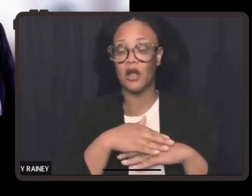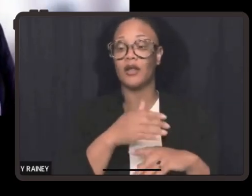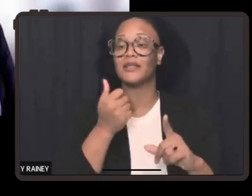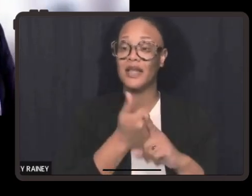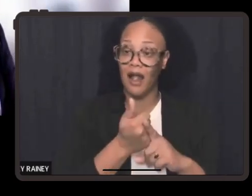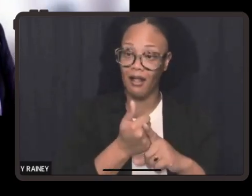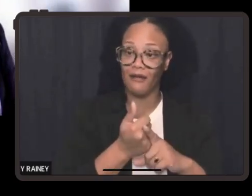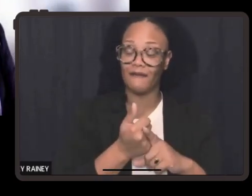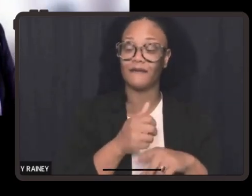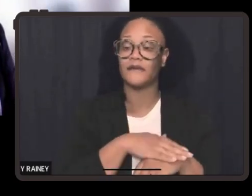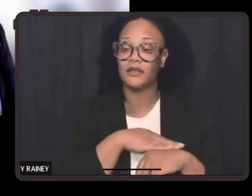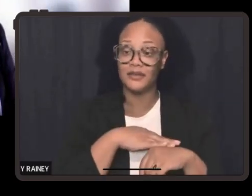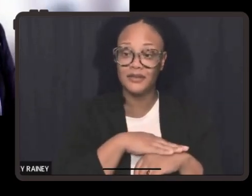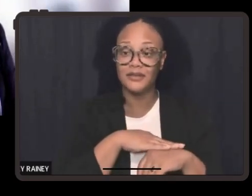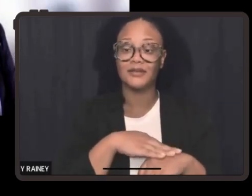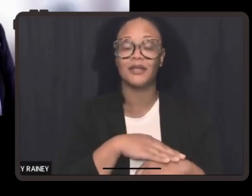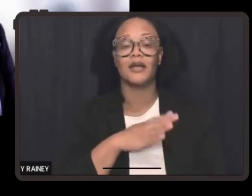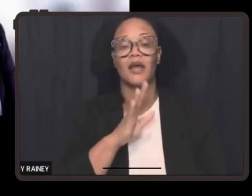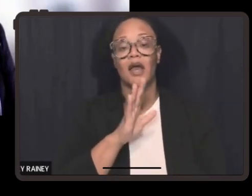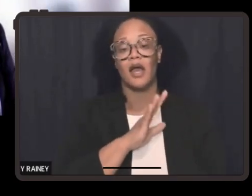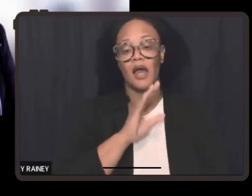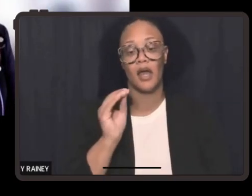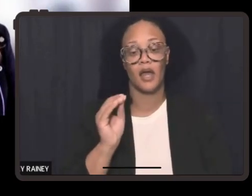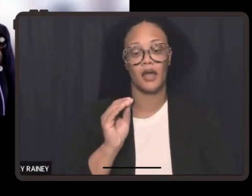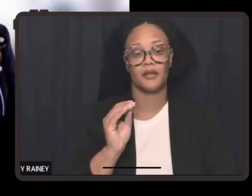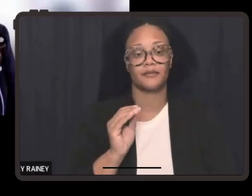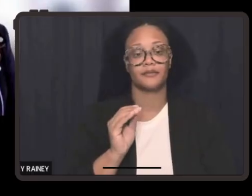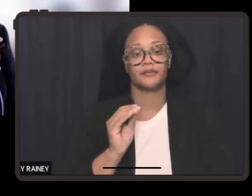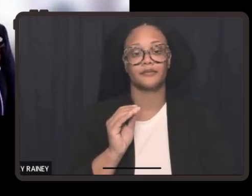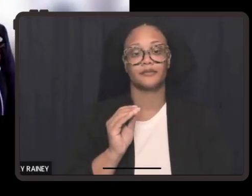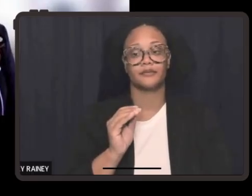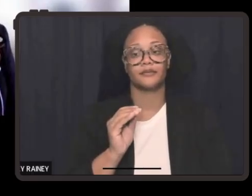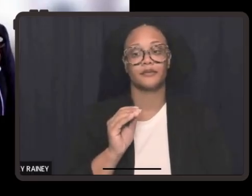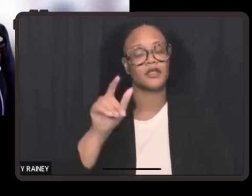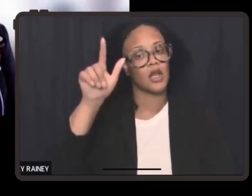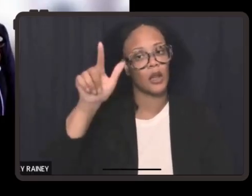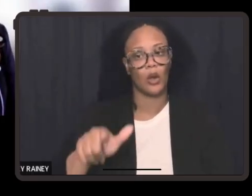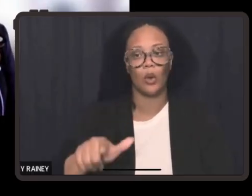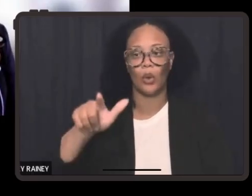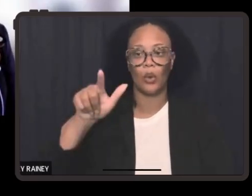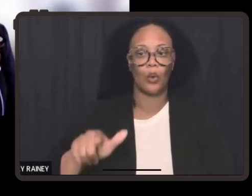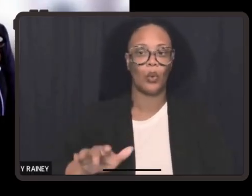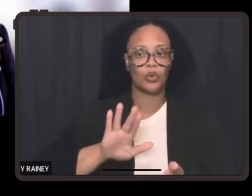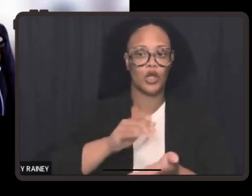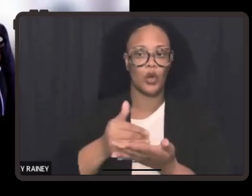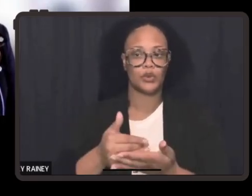in, and so he's on a low dose